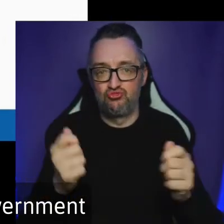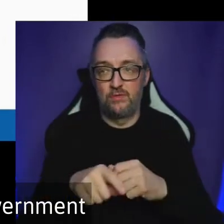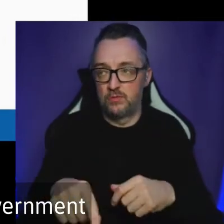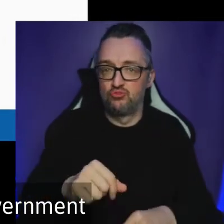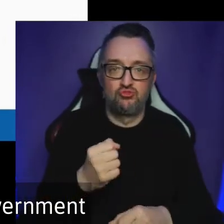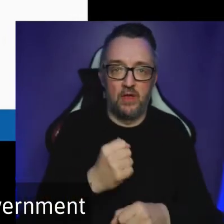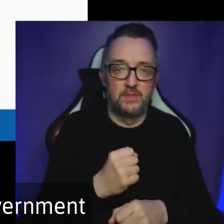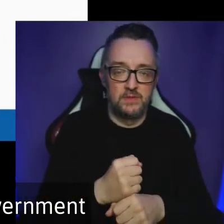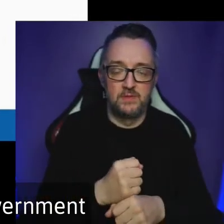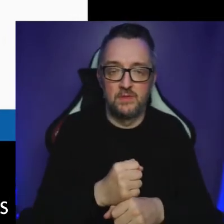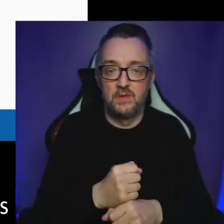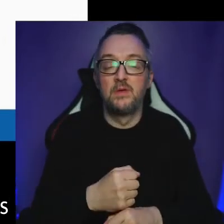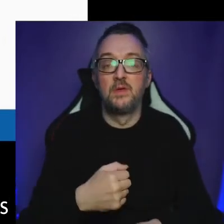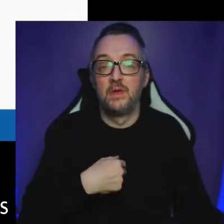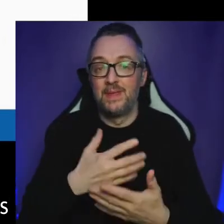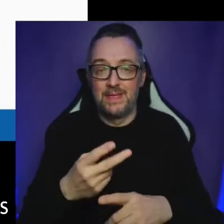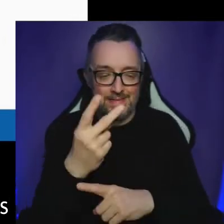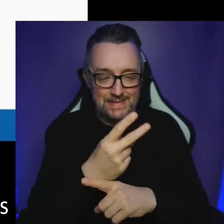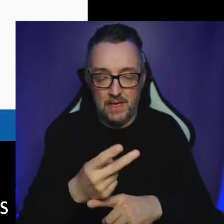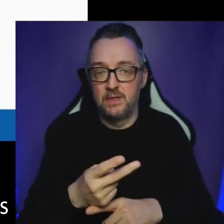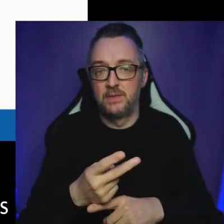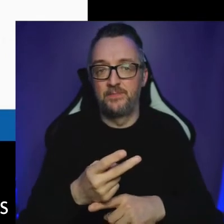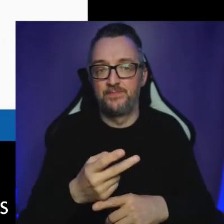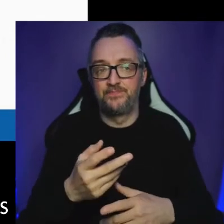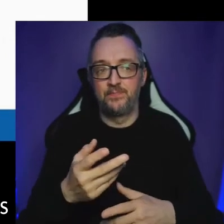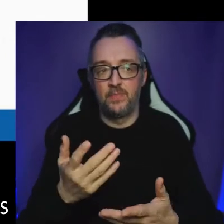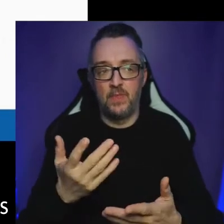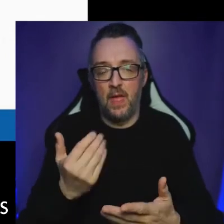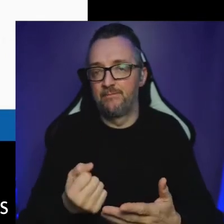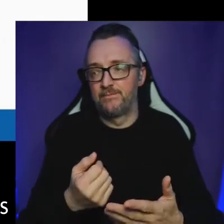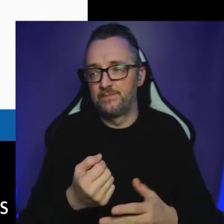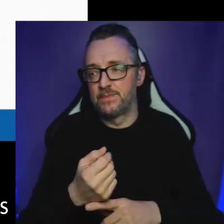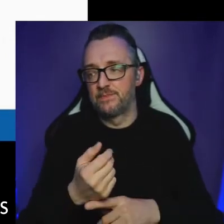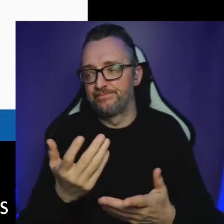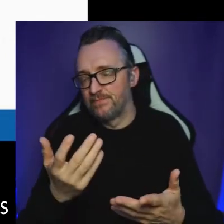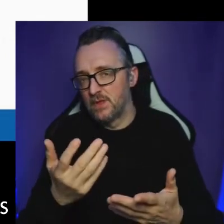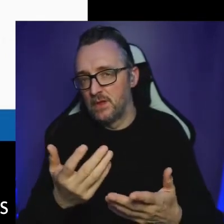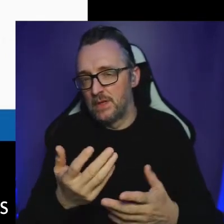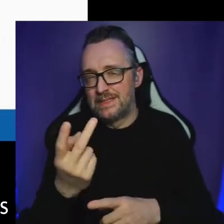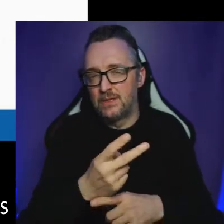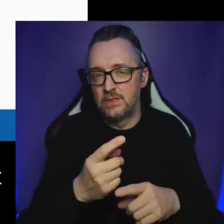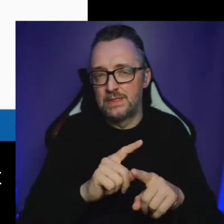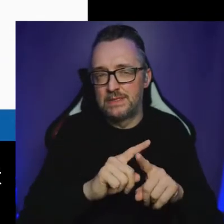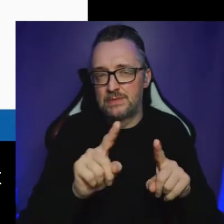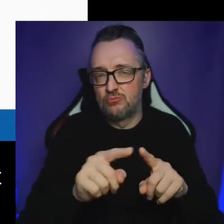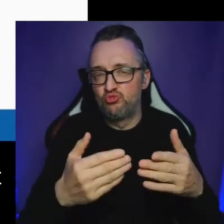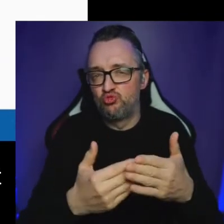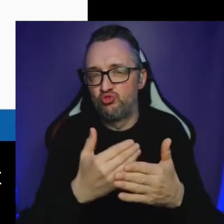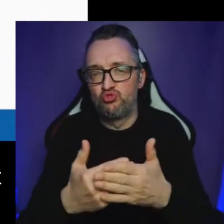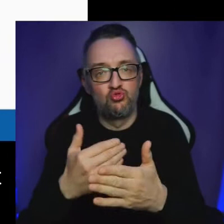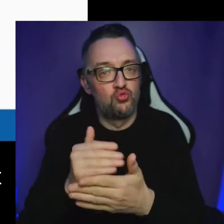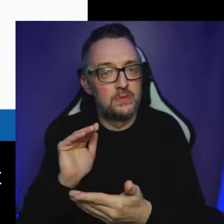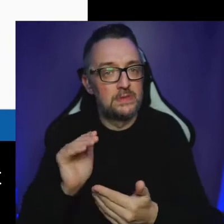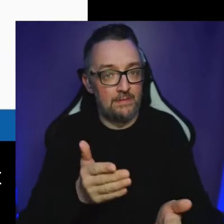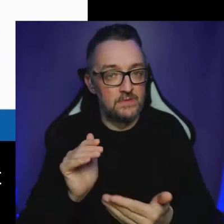Government, where we are designing a number of new services for delivery from Scottish